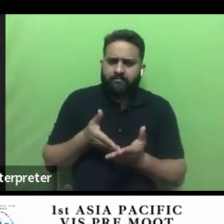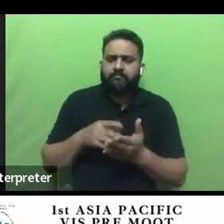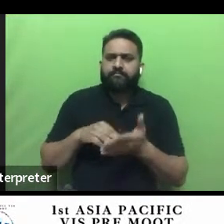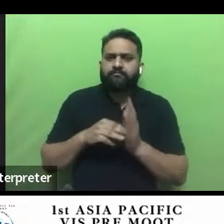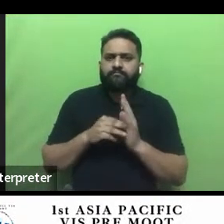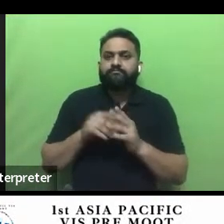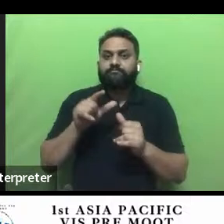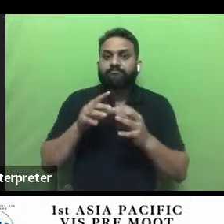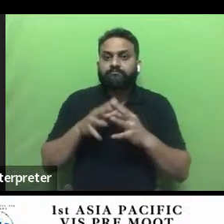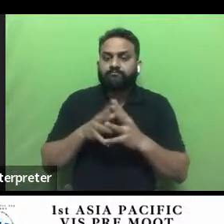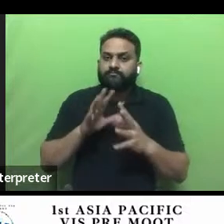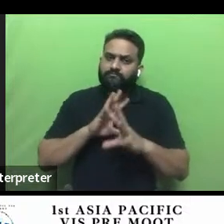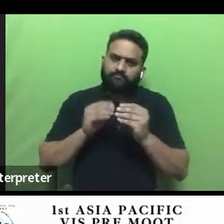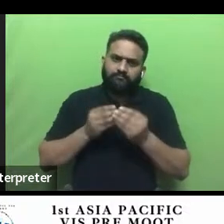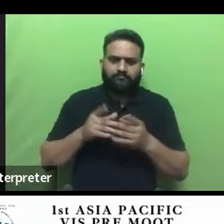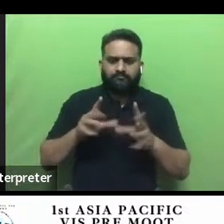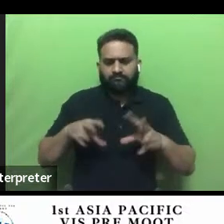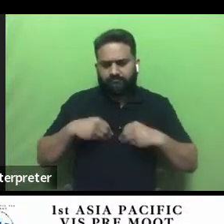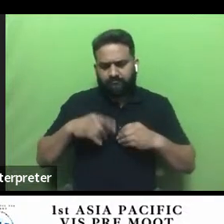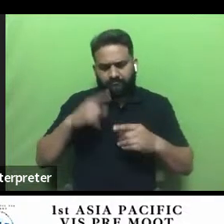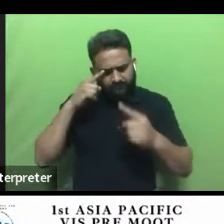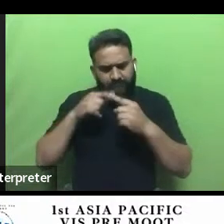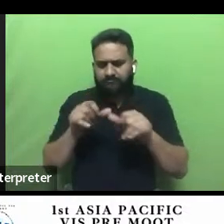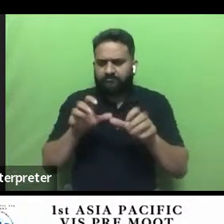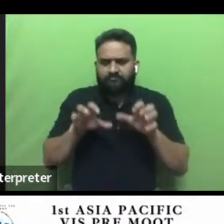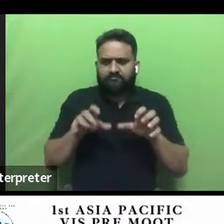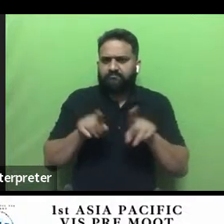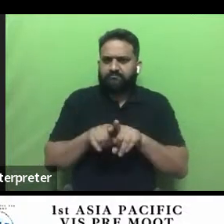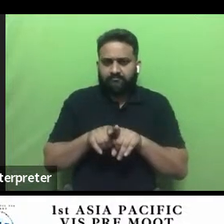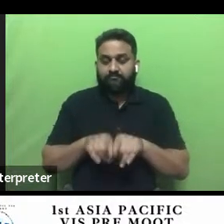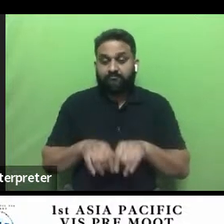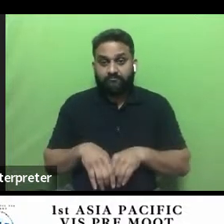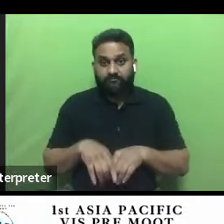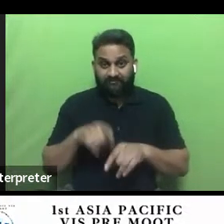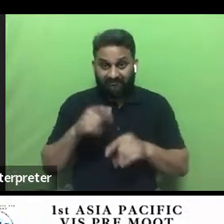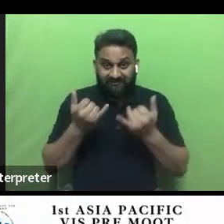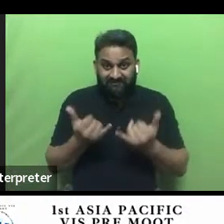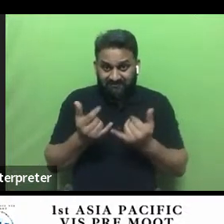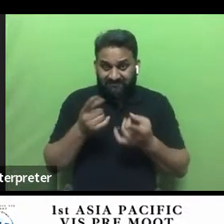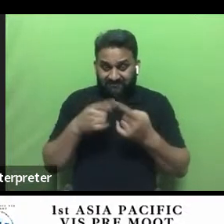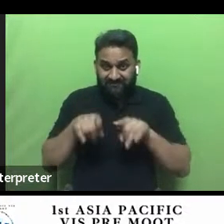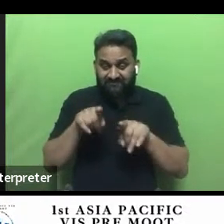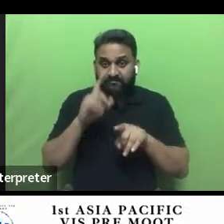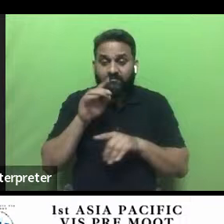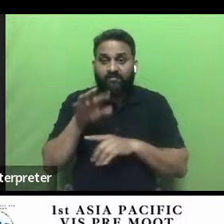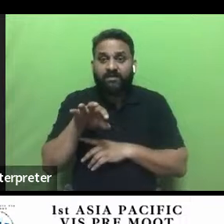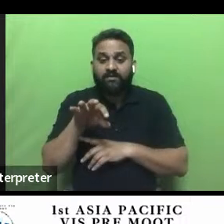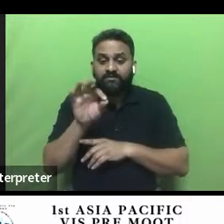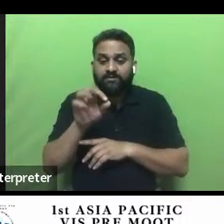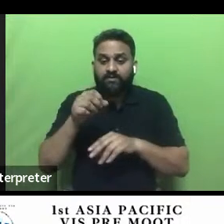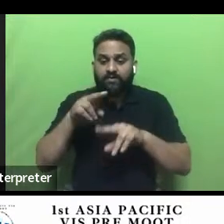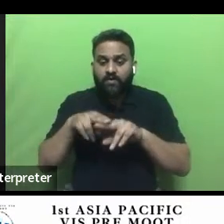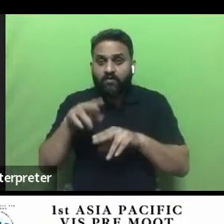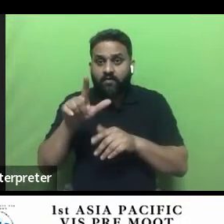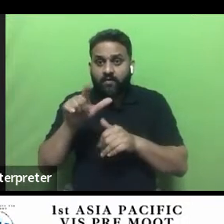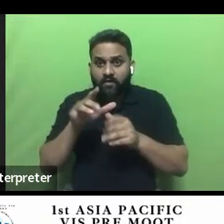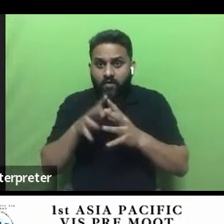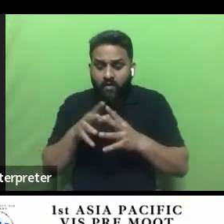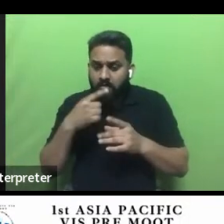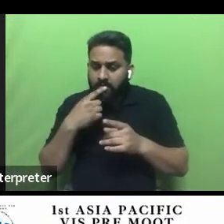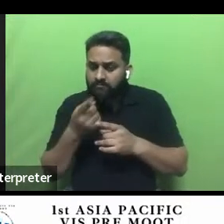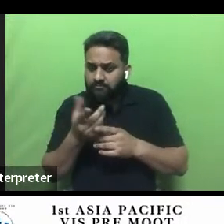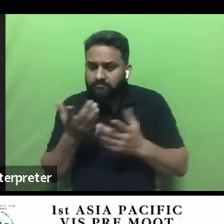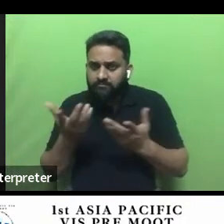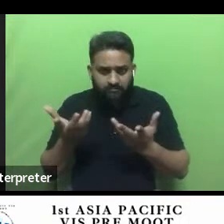the arbitration agreement. Therefore, in the present case, since the choice of law clause stipulates that this